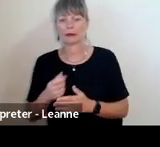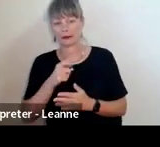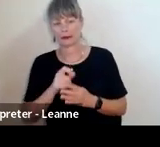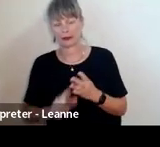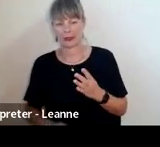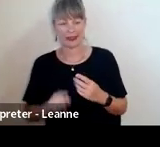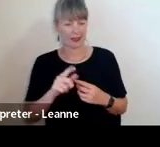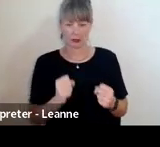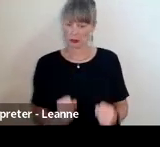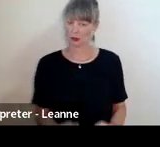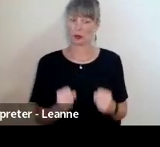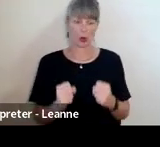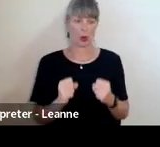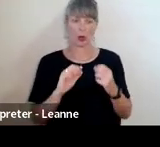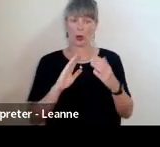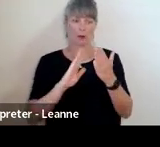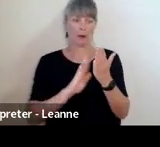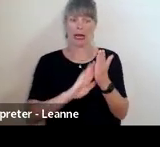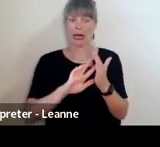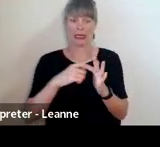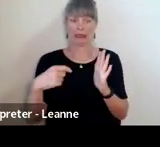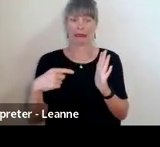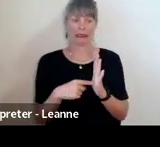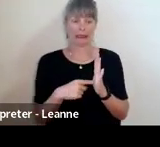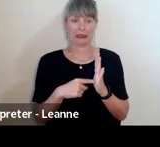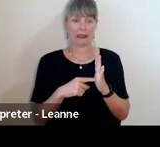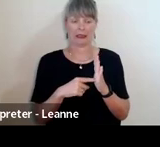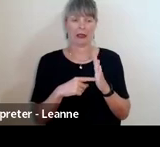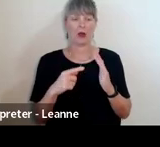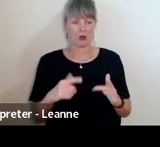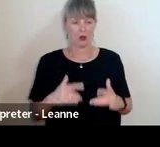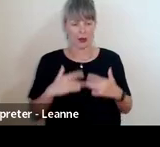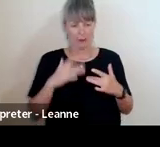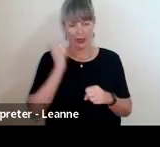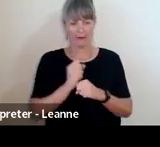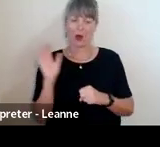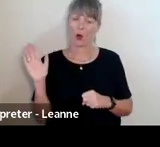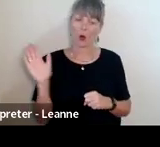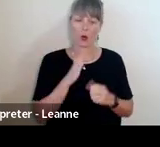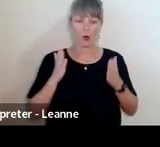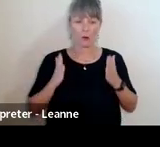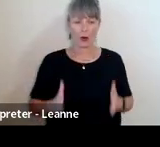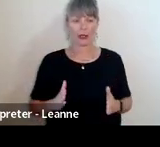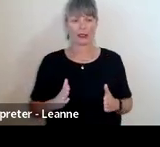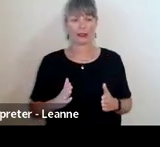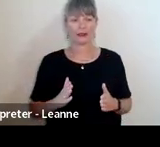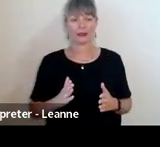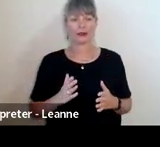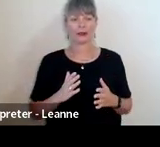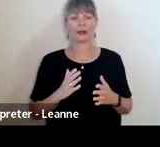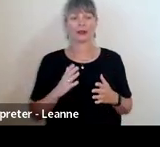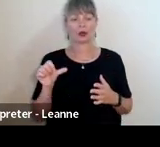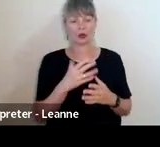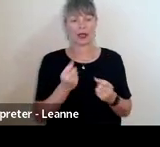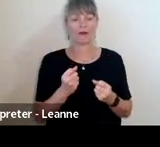about. We believe that every body deserves sexual wellness. I'm excited to share that we're prototyping our first